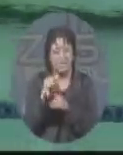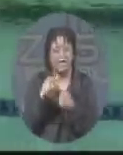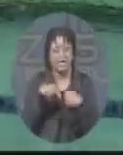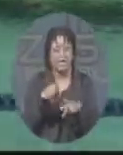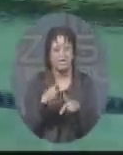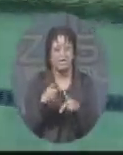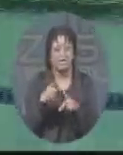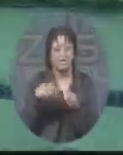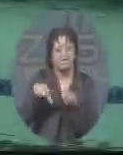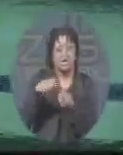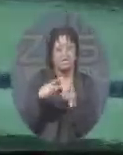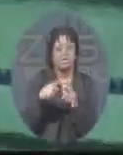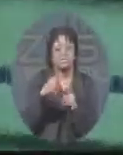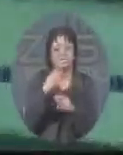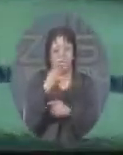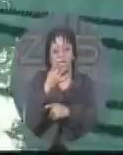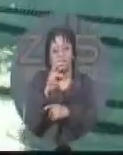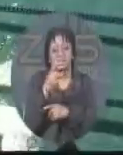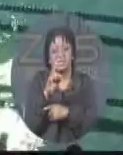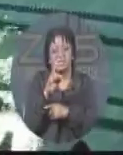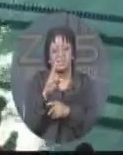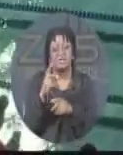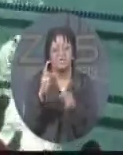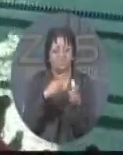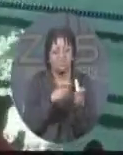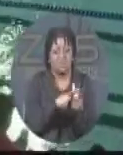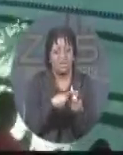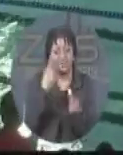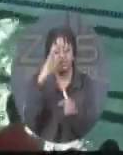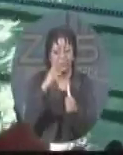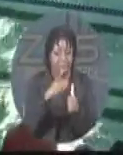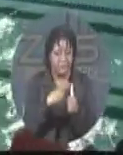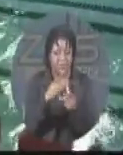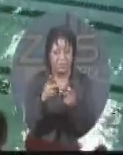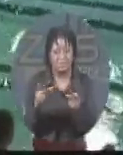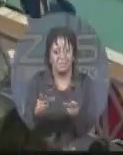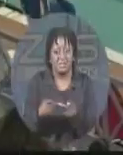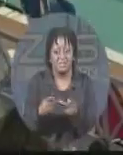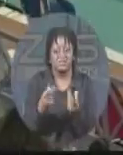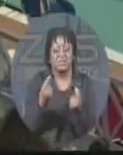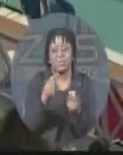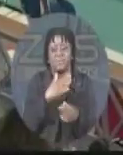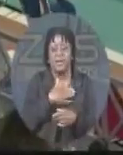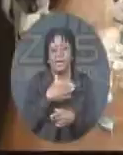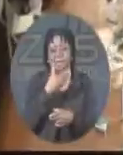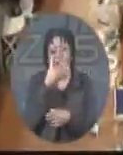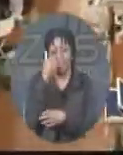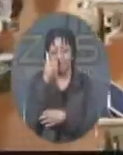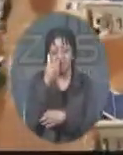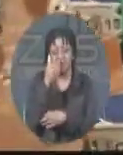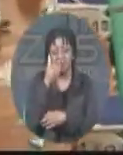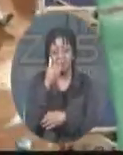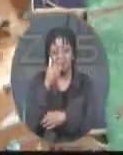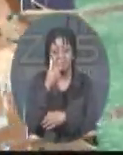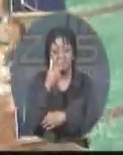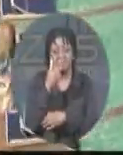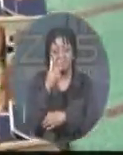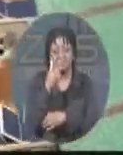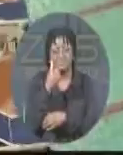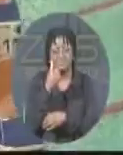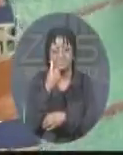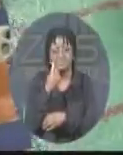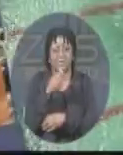2:18 so I could be able to race with first place and put on a good show and just do my best. Before worrying about the Commonwealth Youth